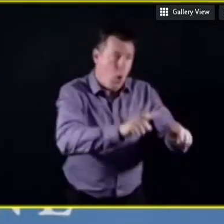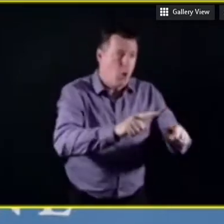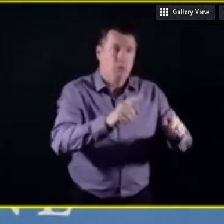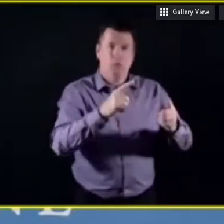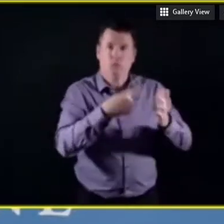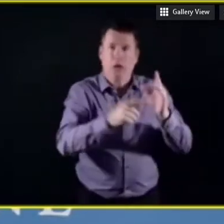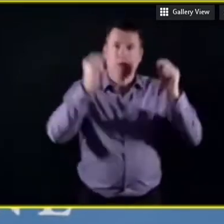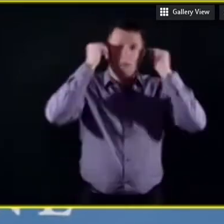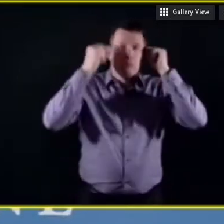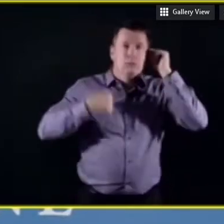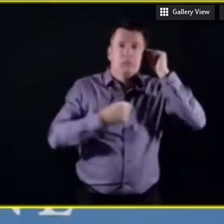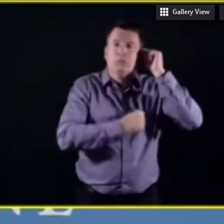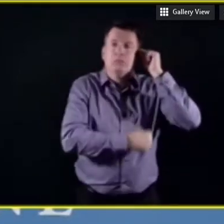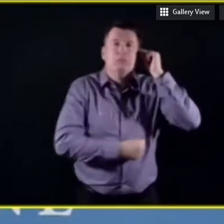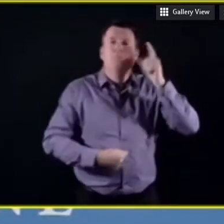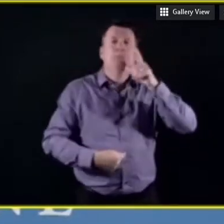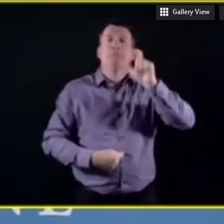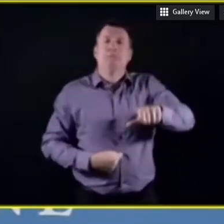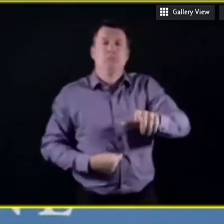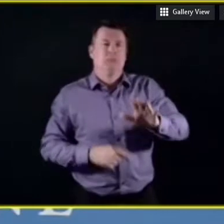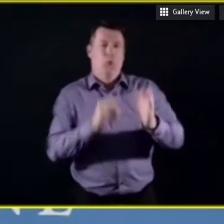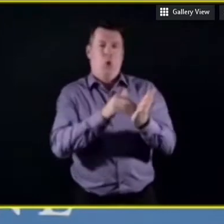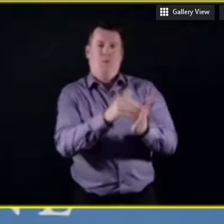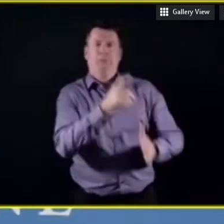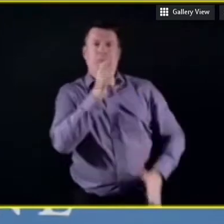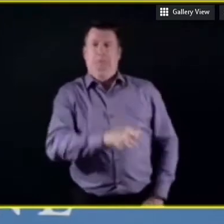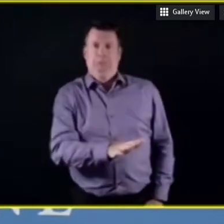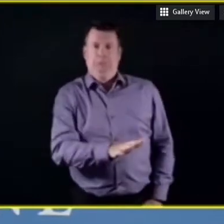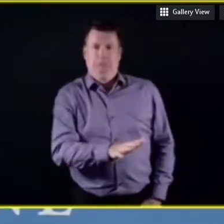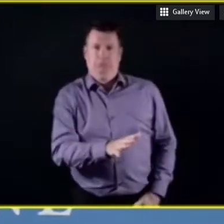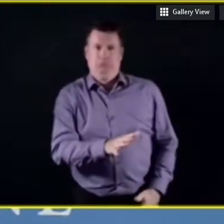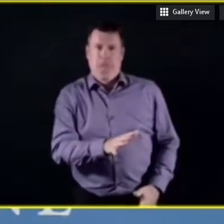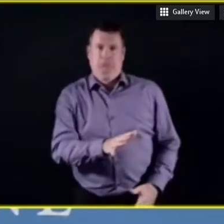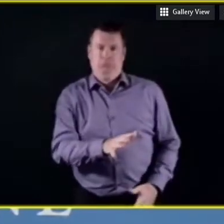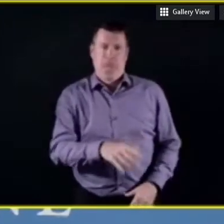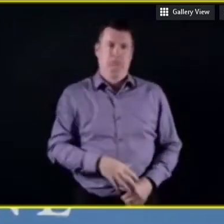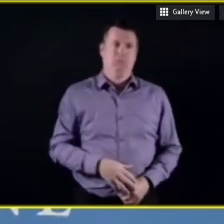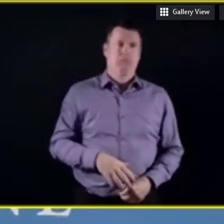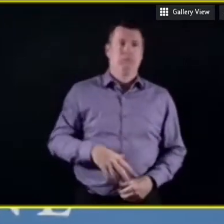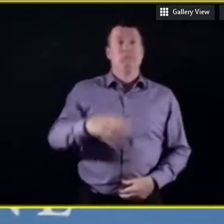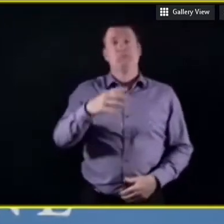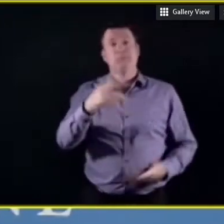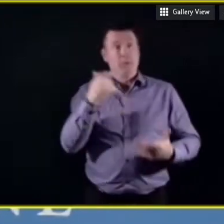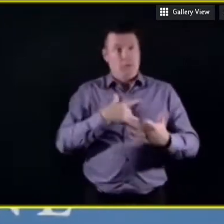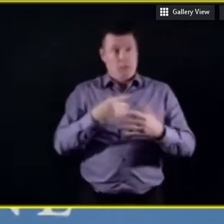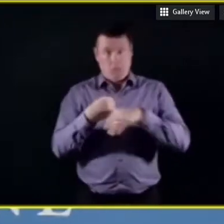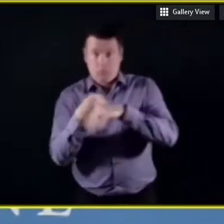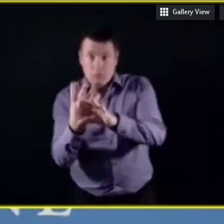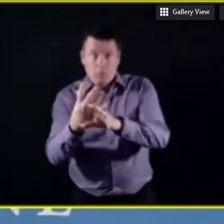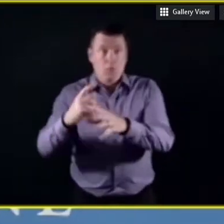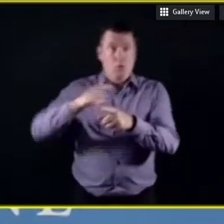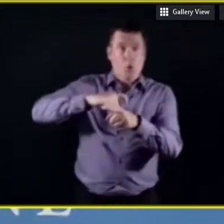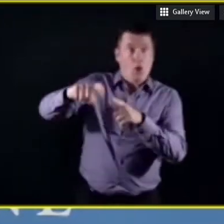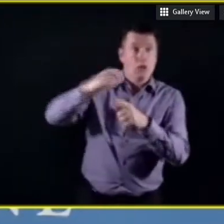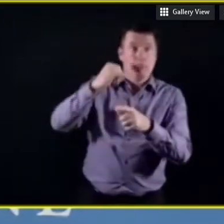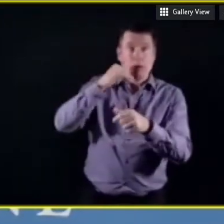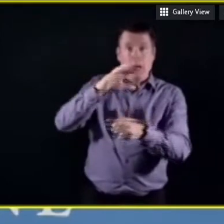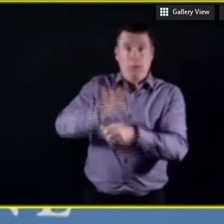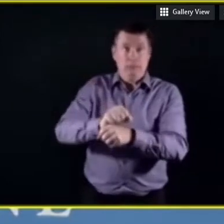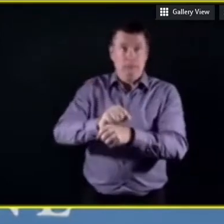economic stress due to COVID, are going to need themselves to get back to work. We're offering options now